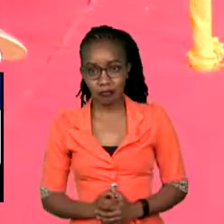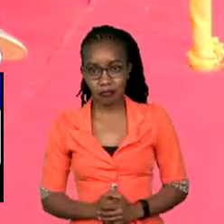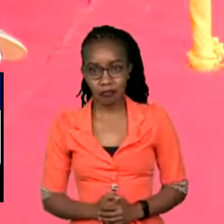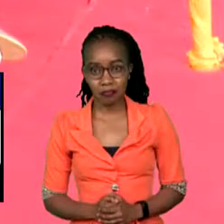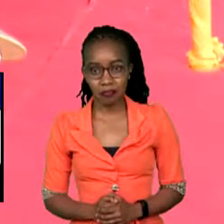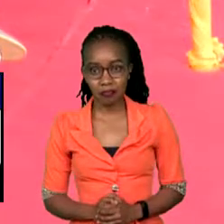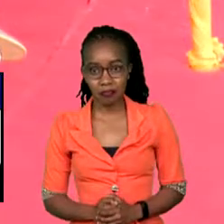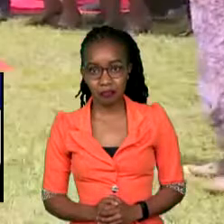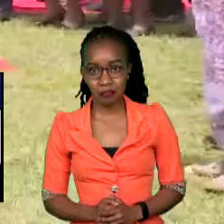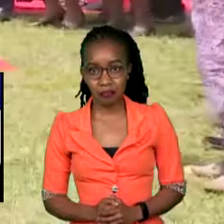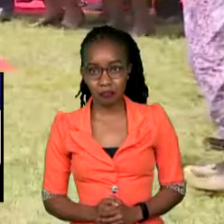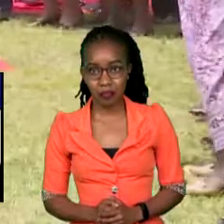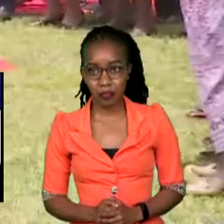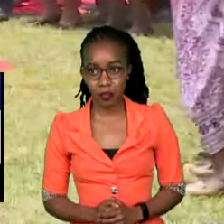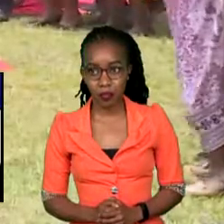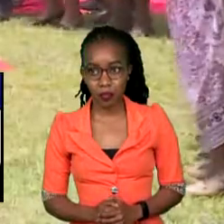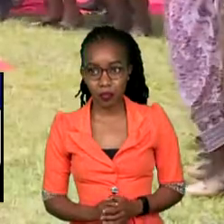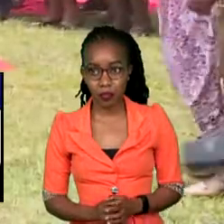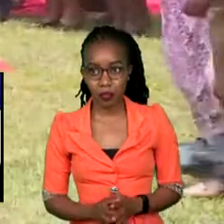for Switch TV News.